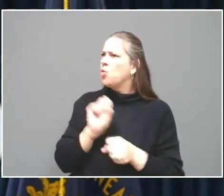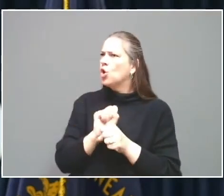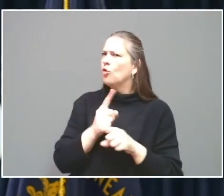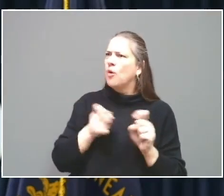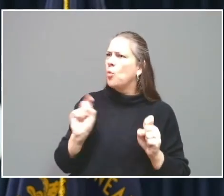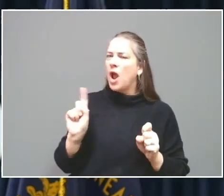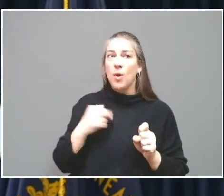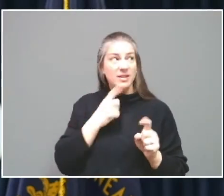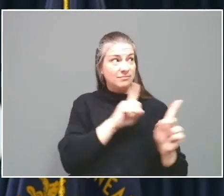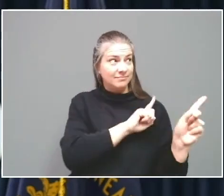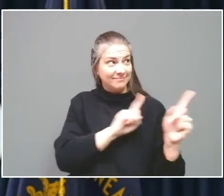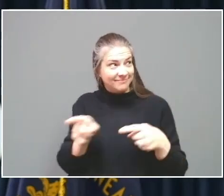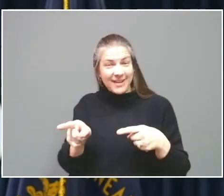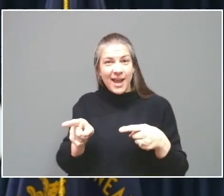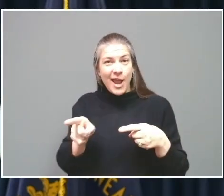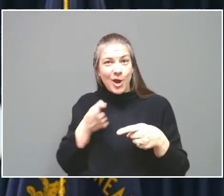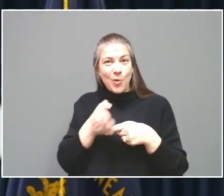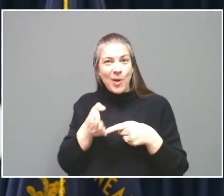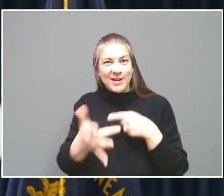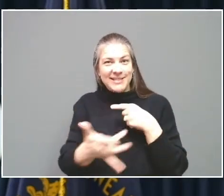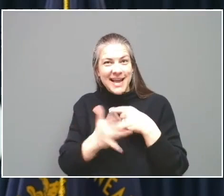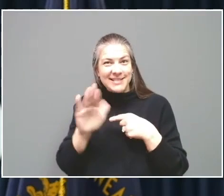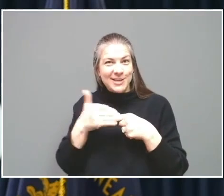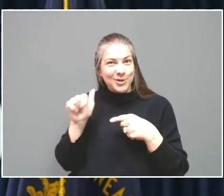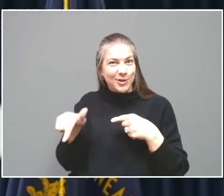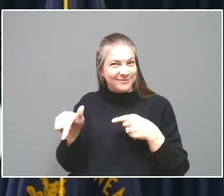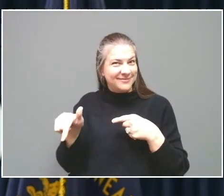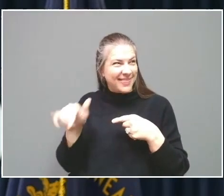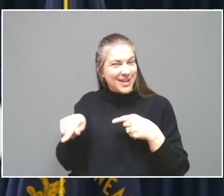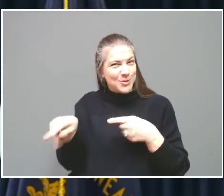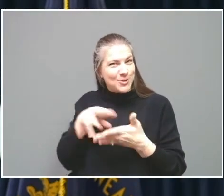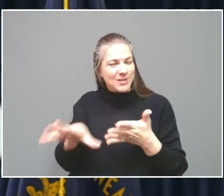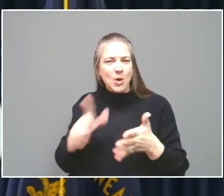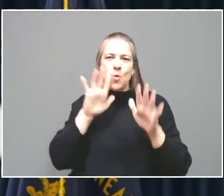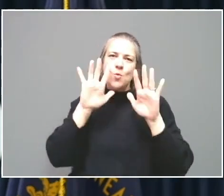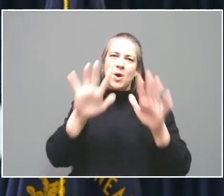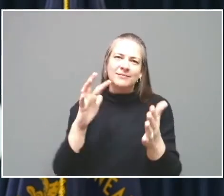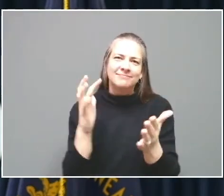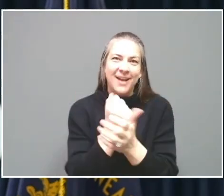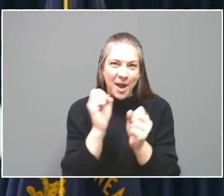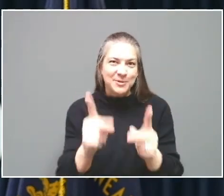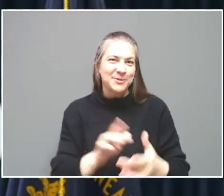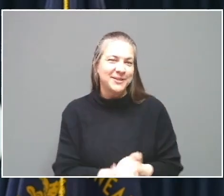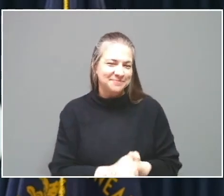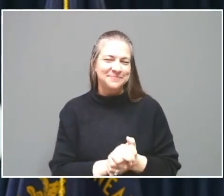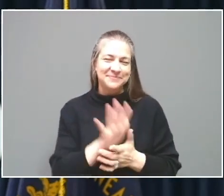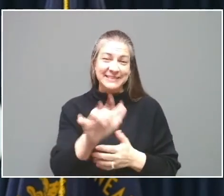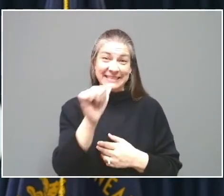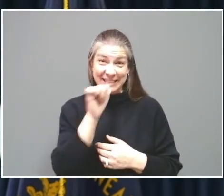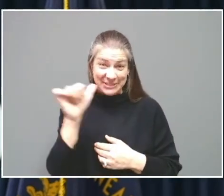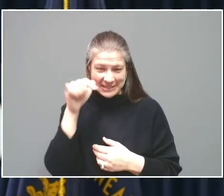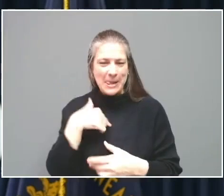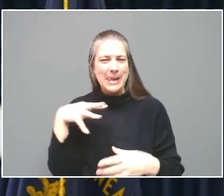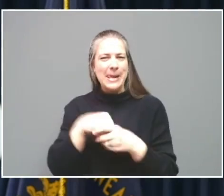technical center. So there's a lot of great opportunity for those students. Also, yesterday I got to join an essential group of